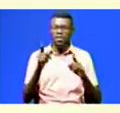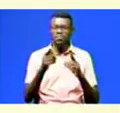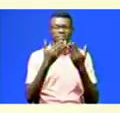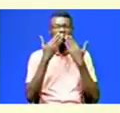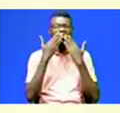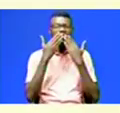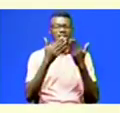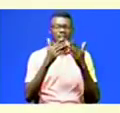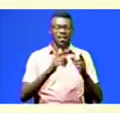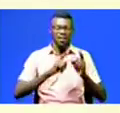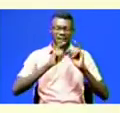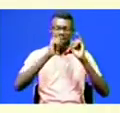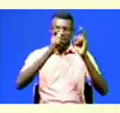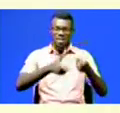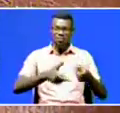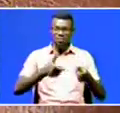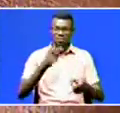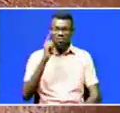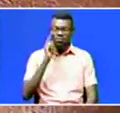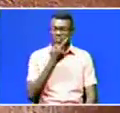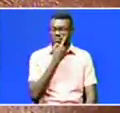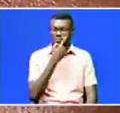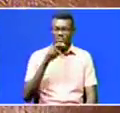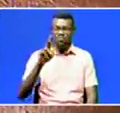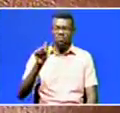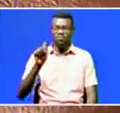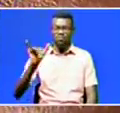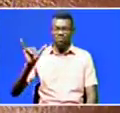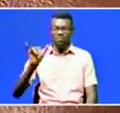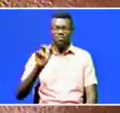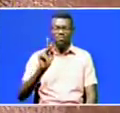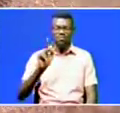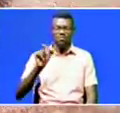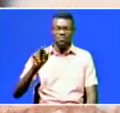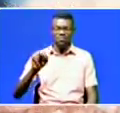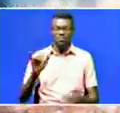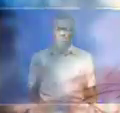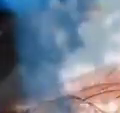for that gift of sight. Ray Polo, KTN News.